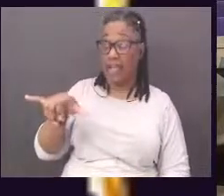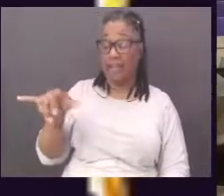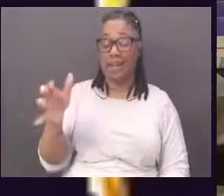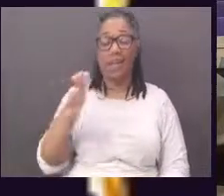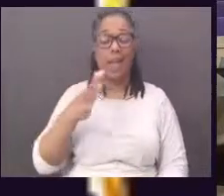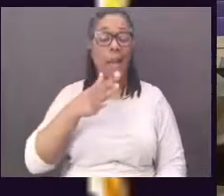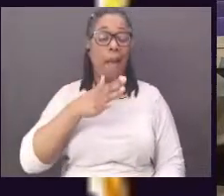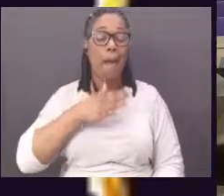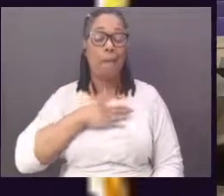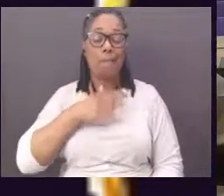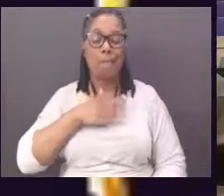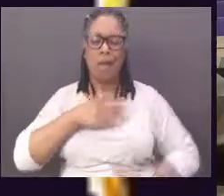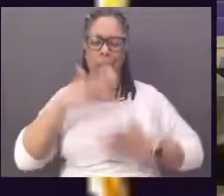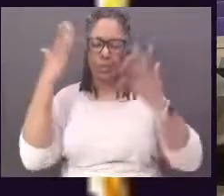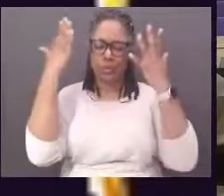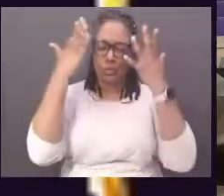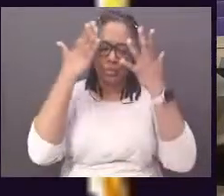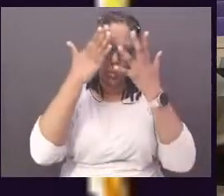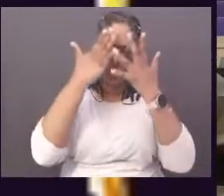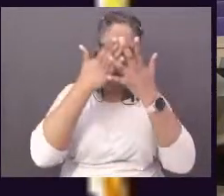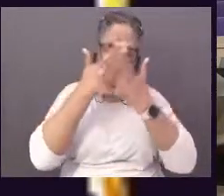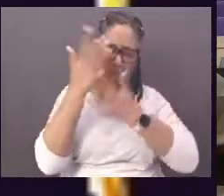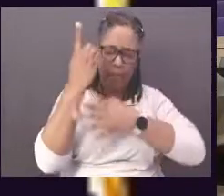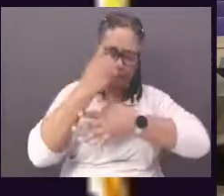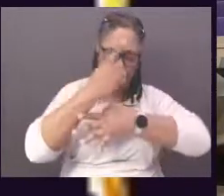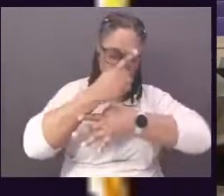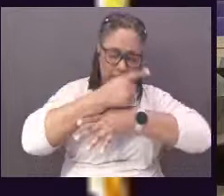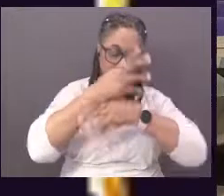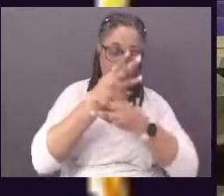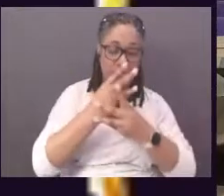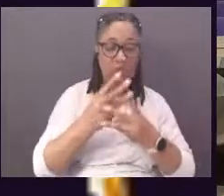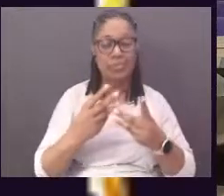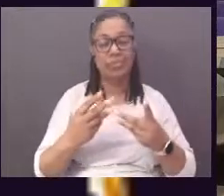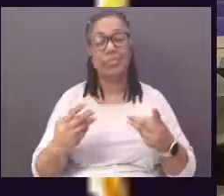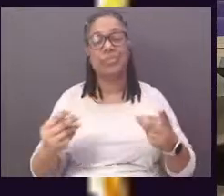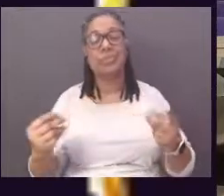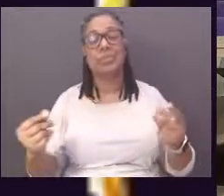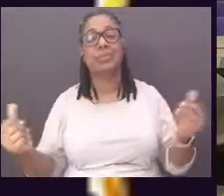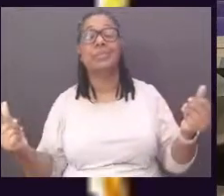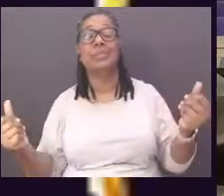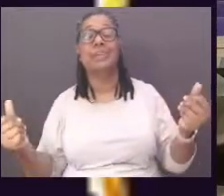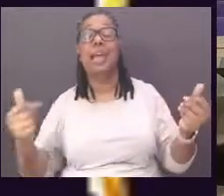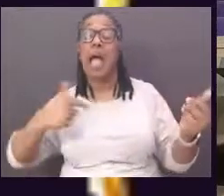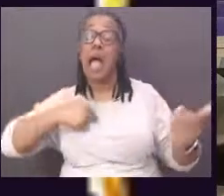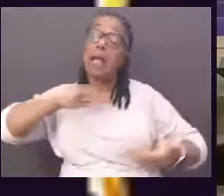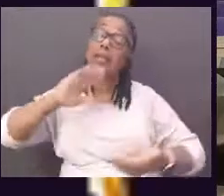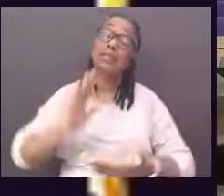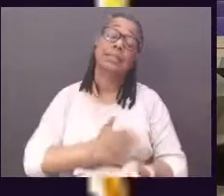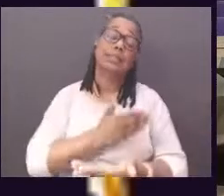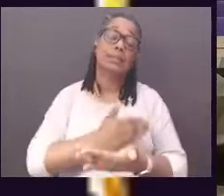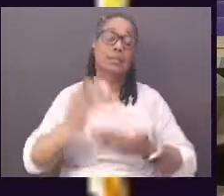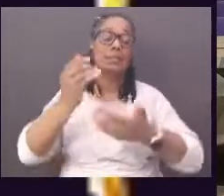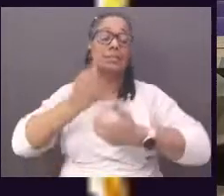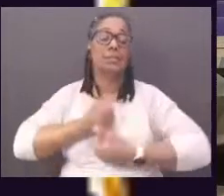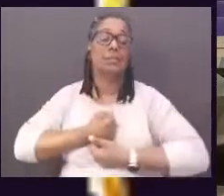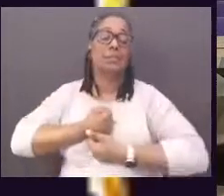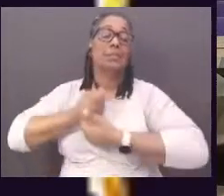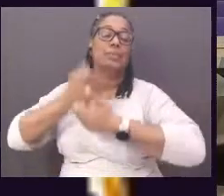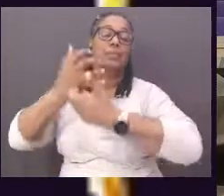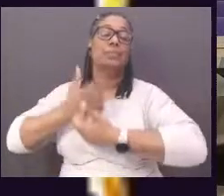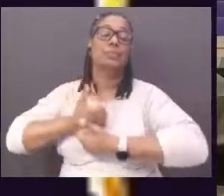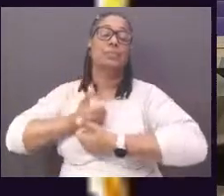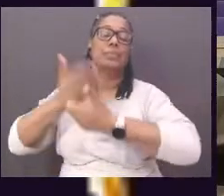cloudy days are gone. Lord, I can sing to you this song.